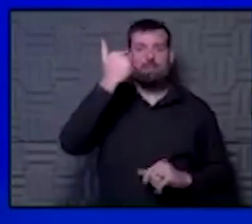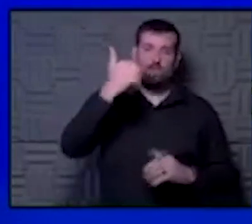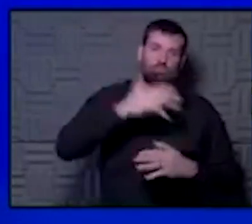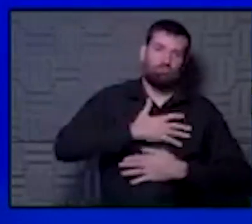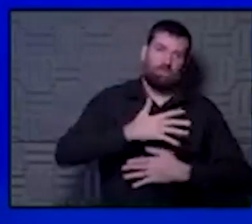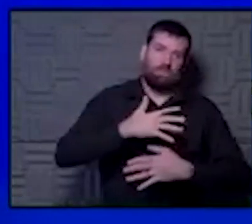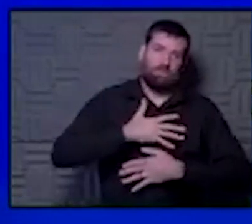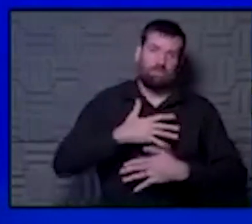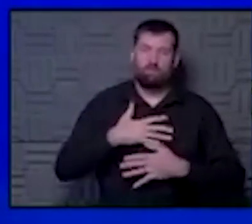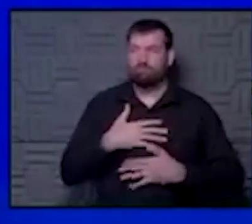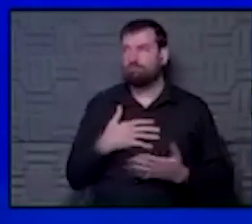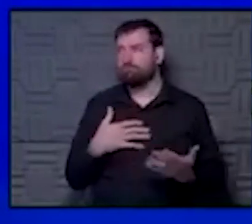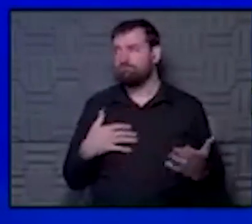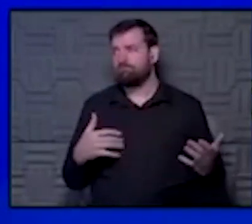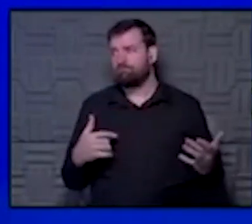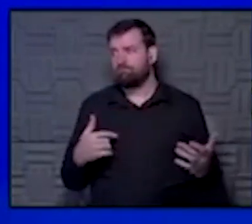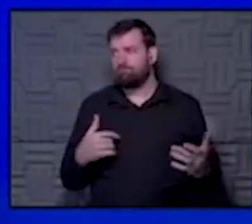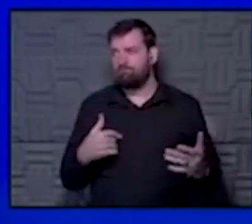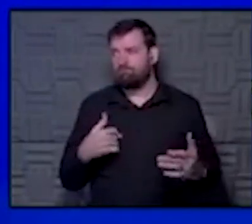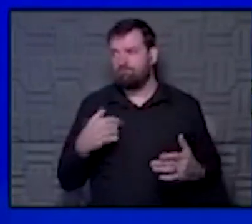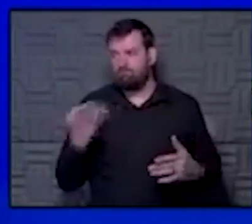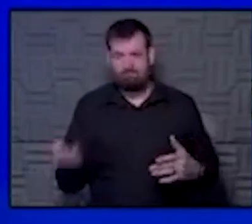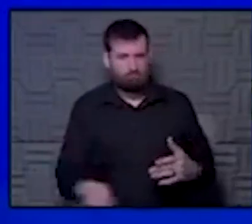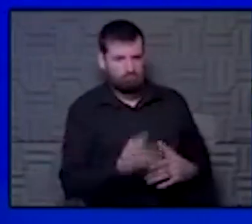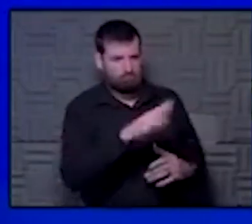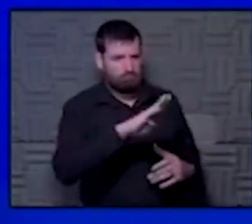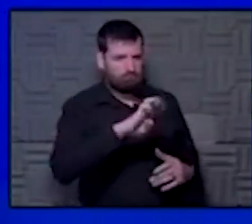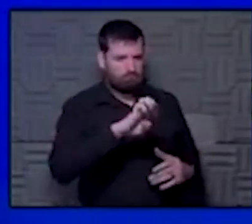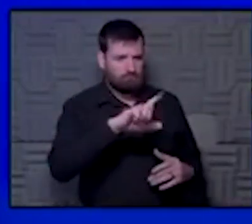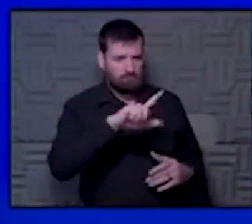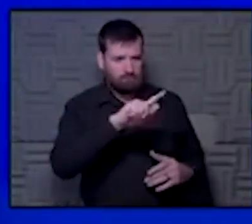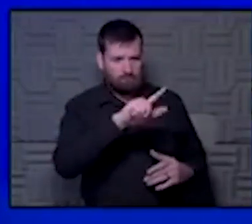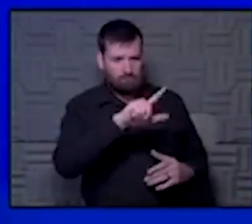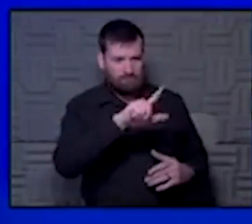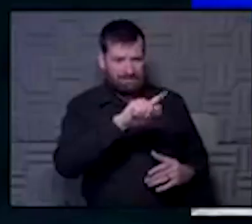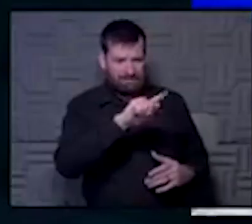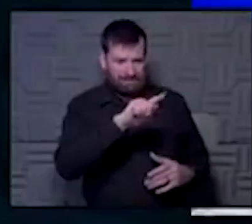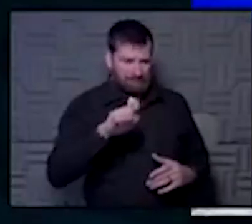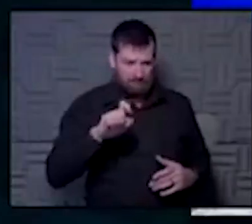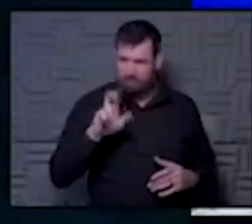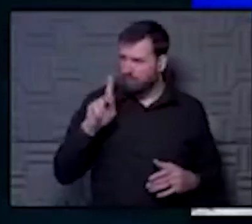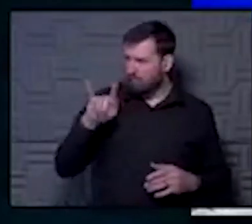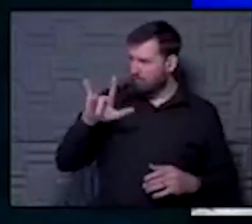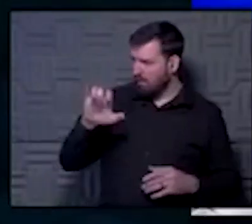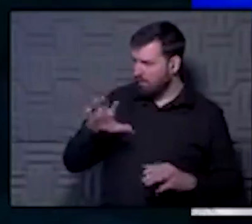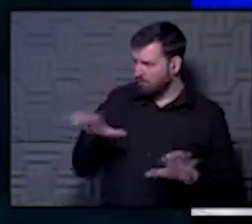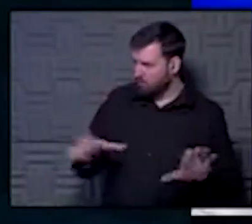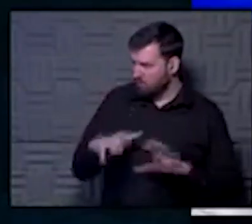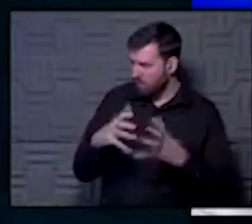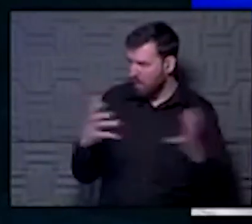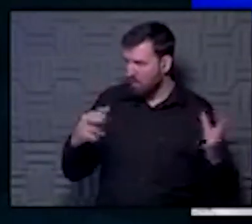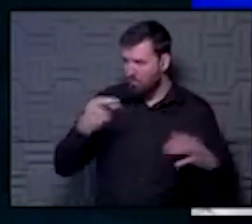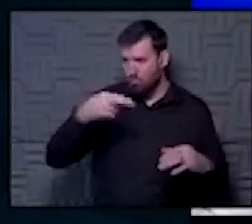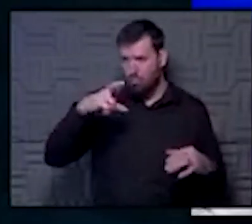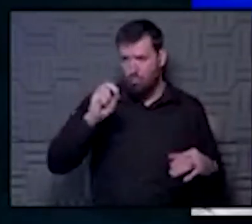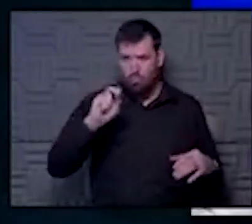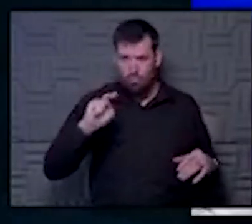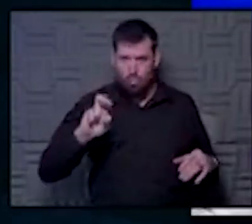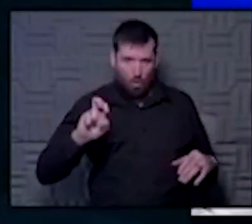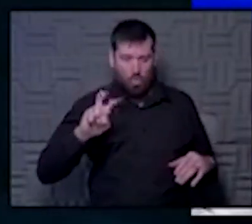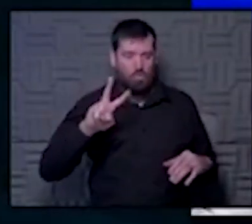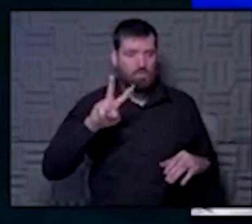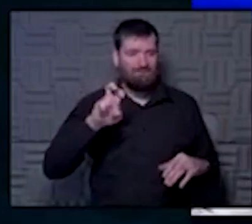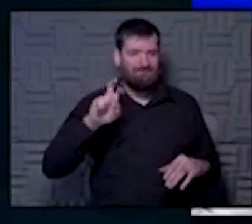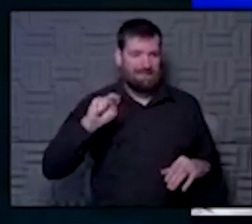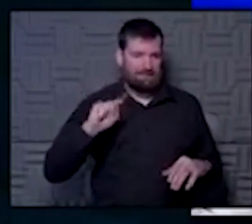So I'm gonna guess, Belete, that you guys have been involved with that, or Kyle up in the ICUs doing a lot of prone ventilation. Is that still